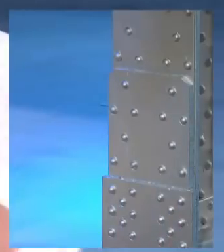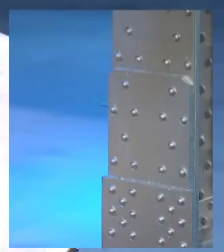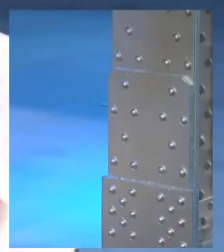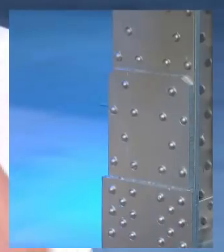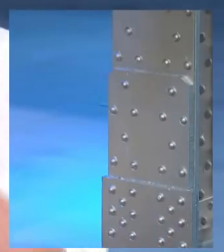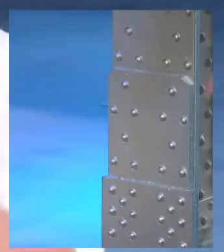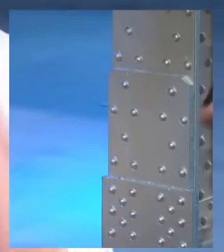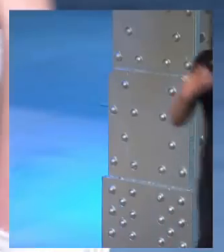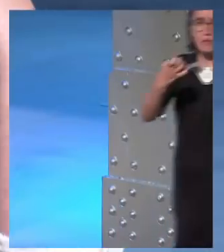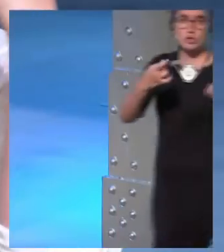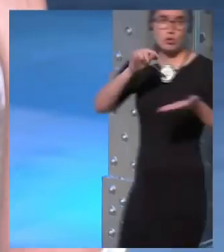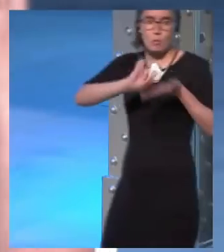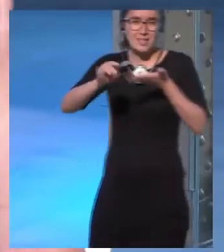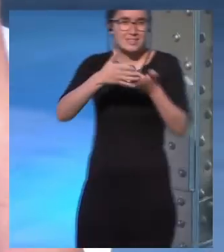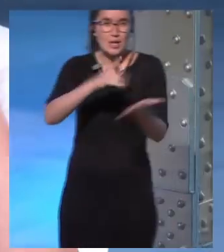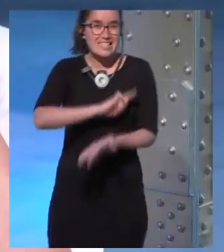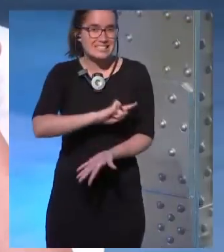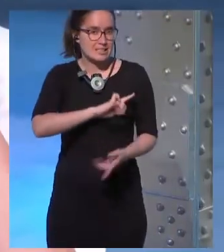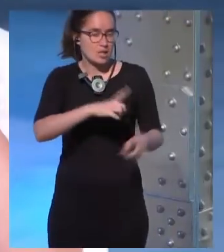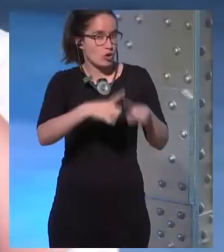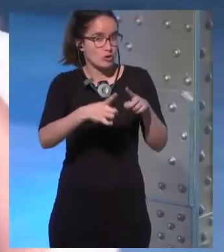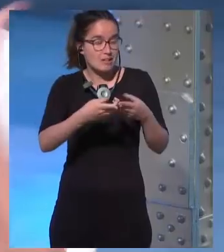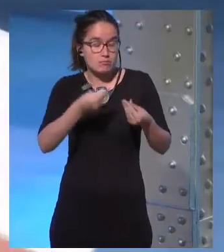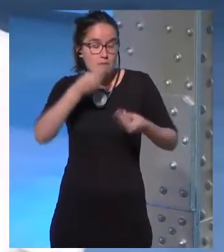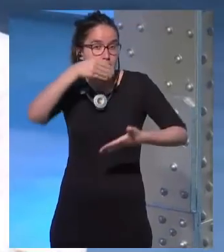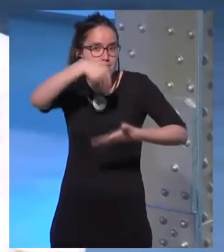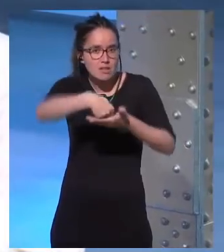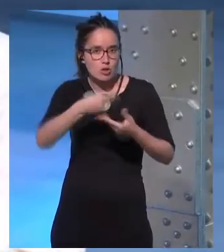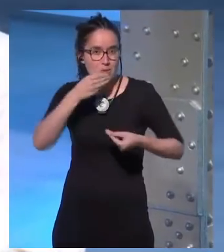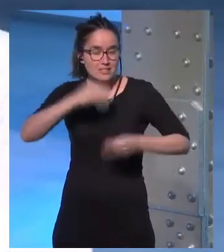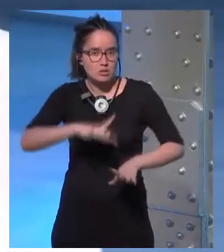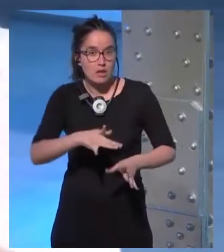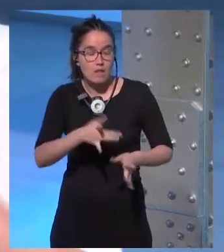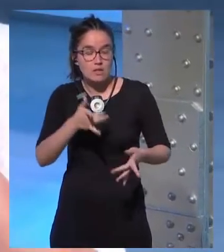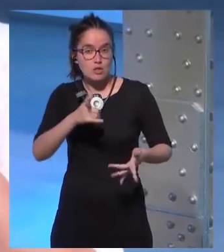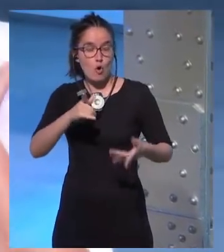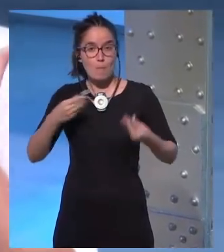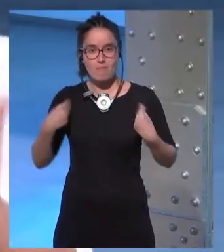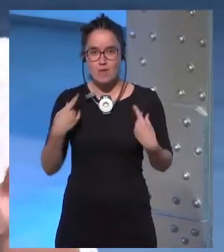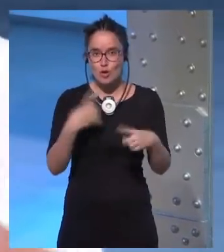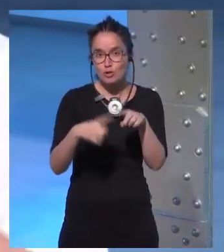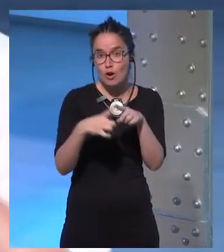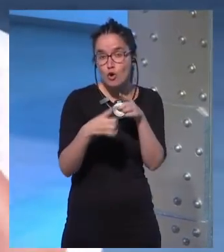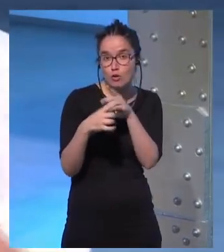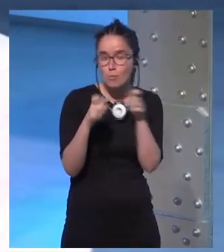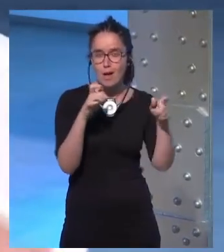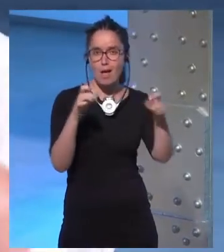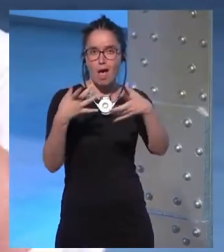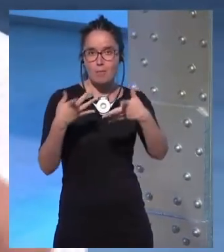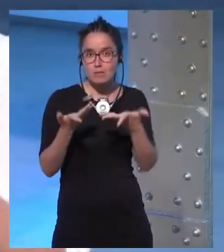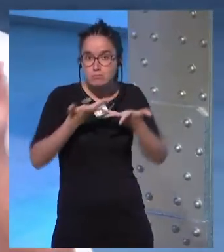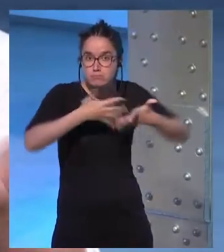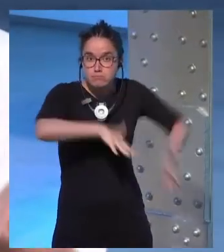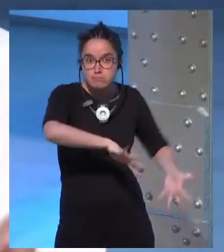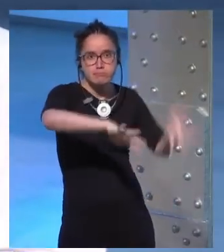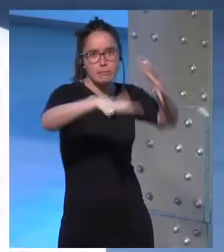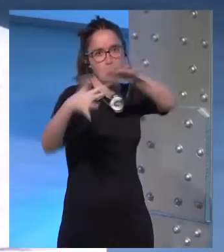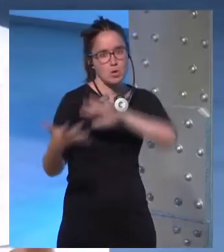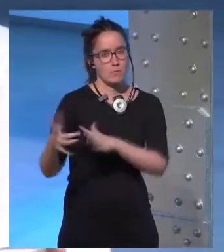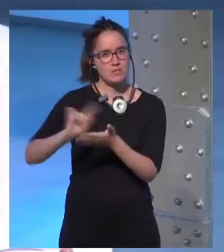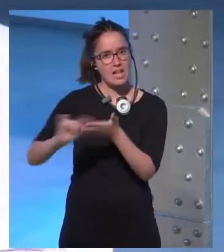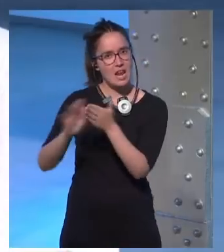own background and history and the things that I have felt, and channel that into this work. And I did. And I finally did, and I turned it into